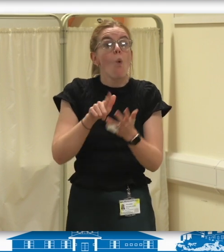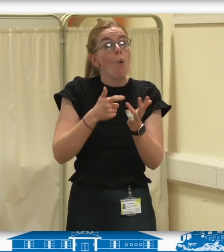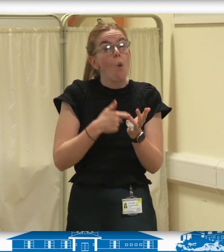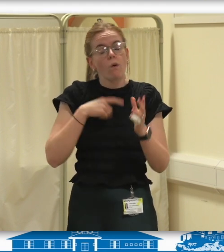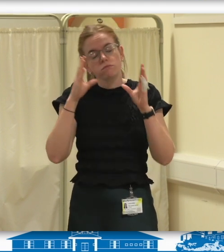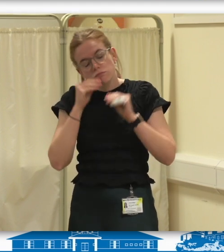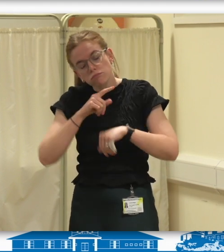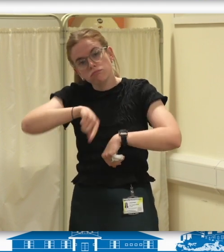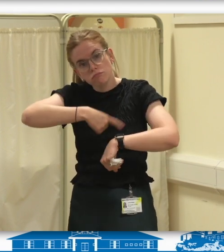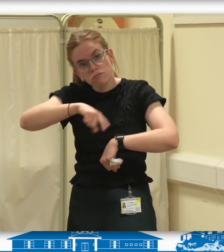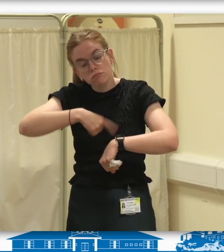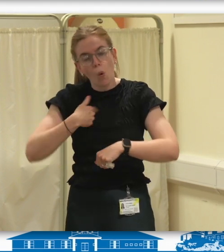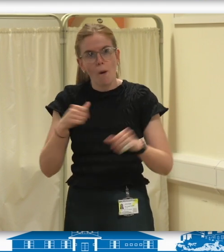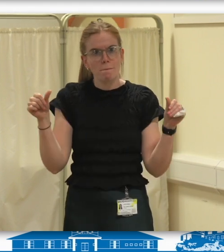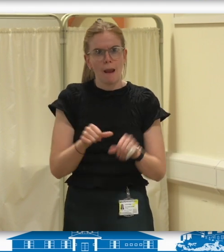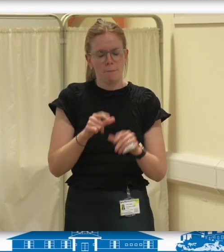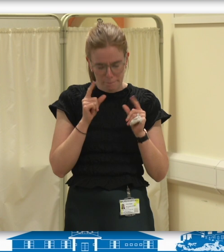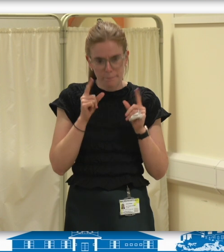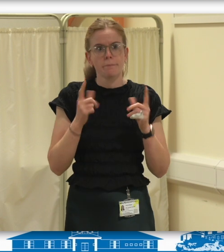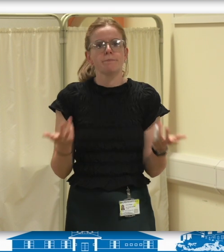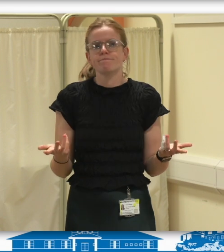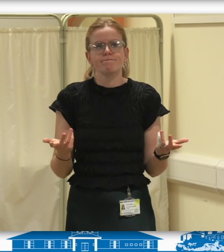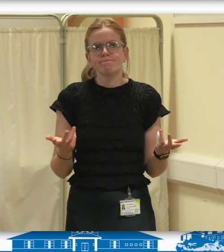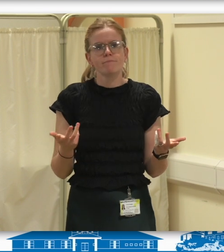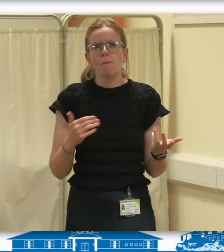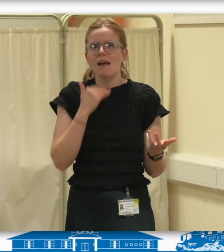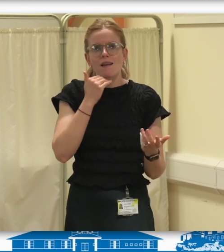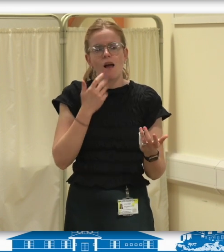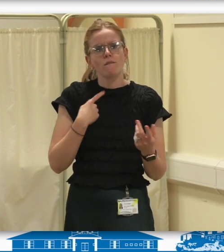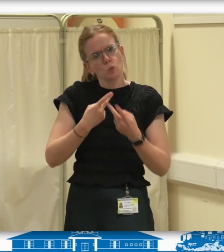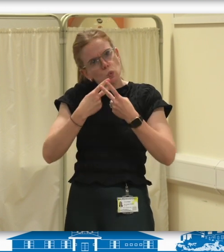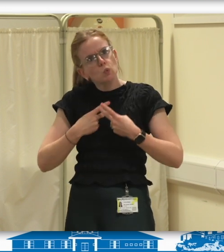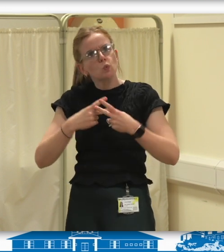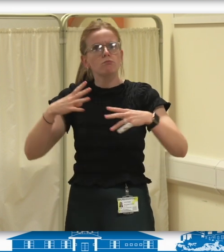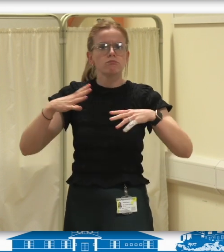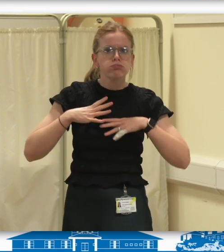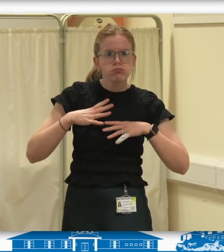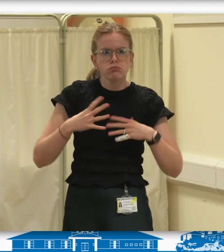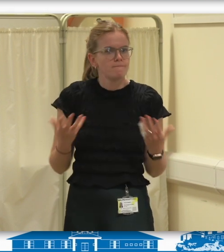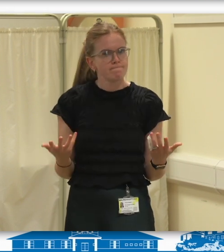or too little sleep, but it's not restoring and it's not restful